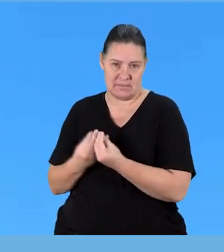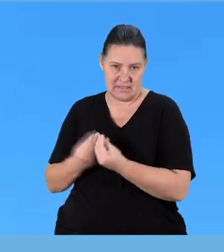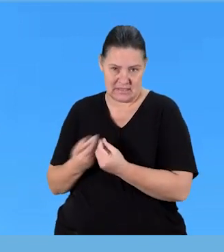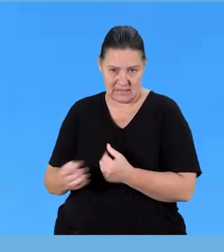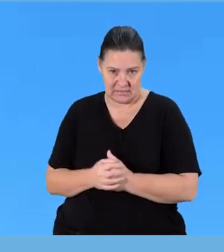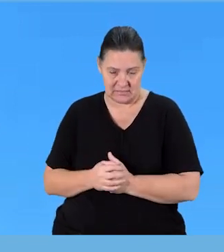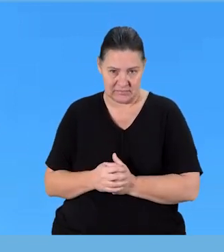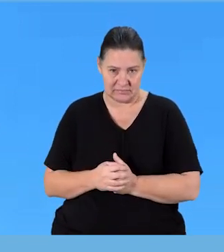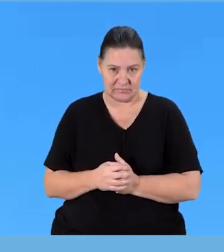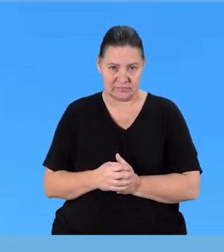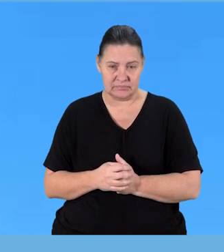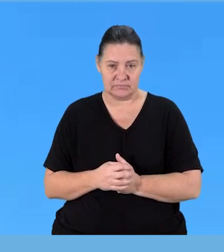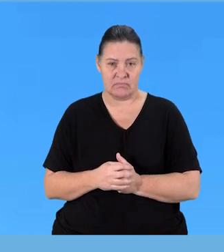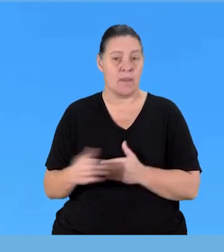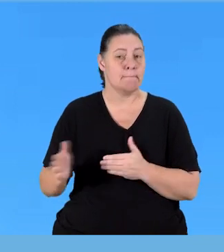original substances.